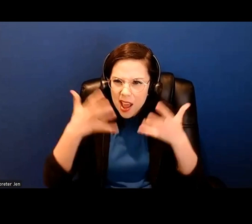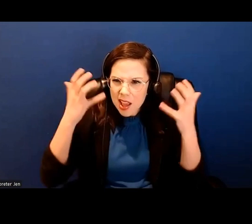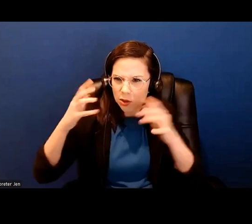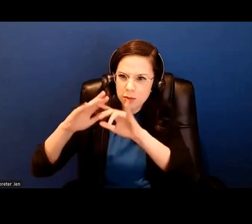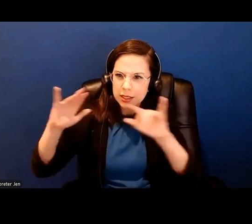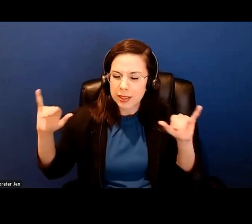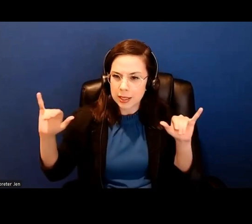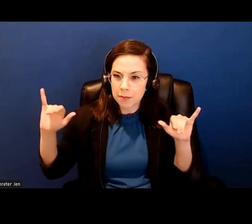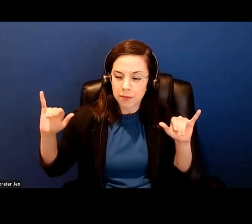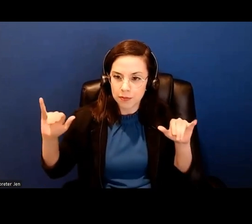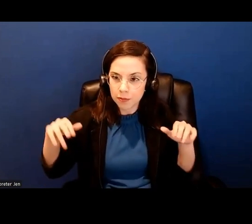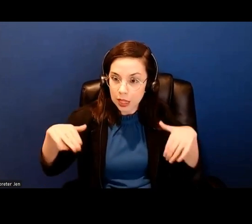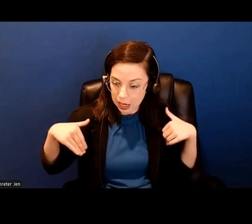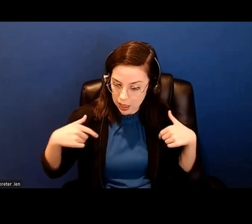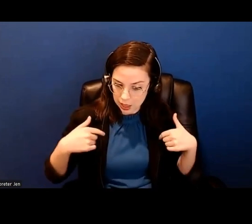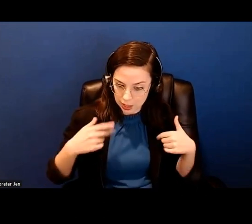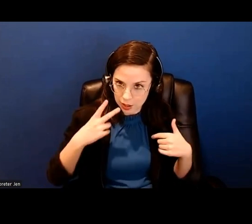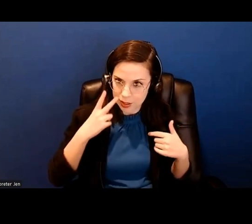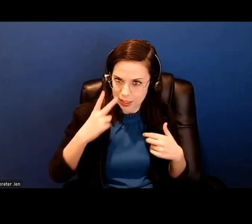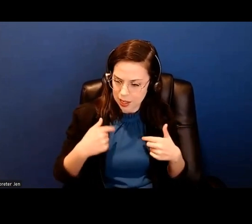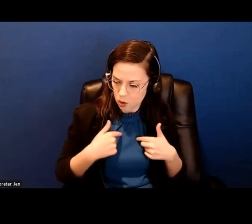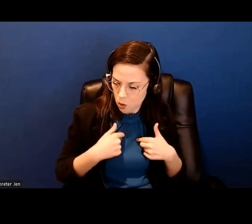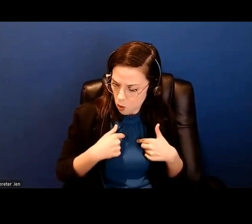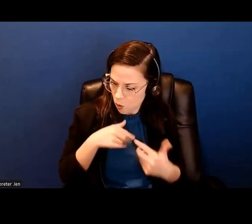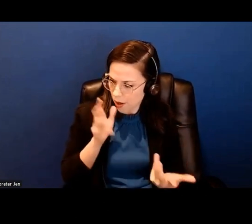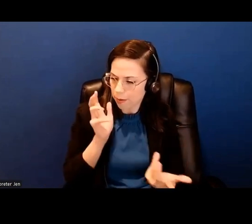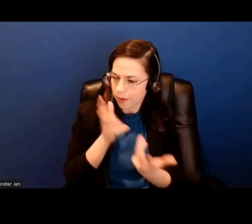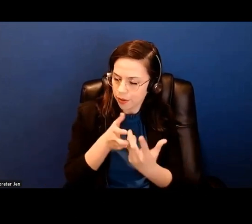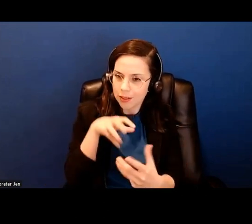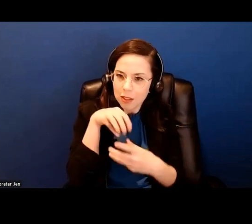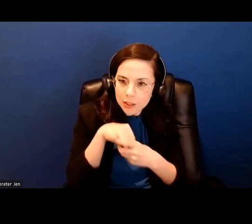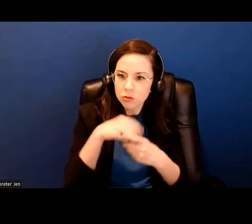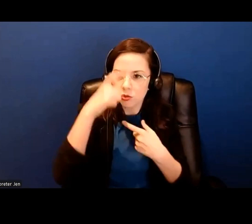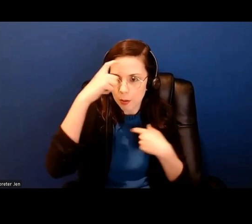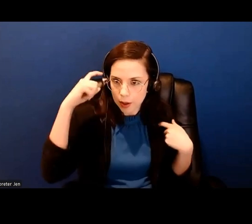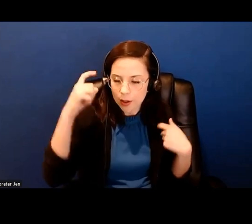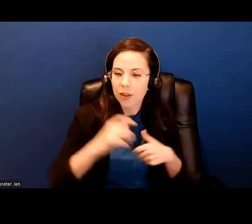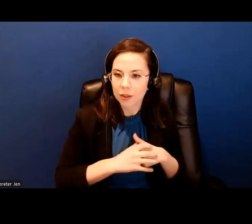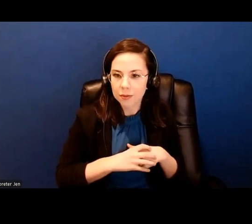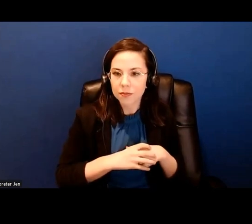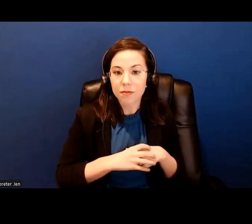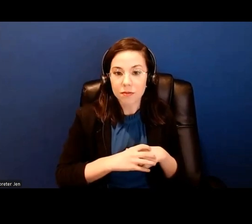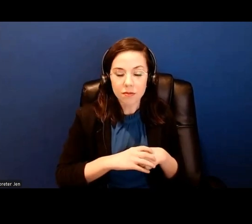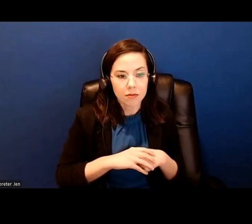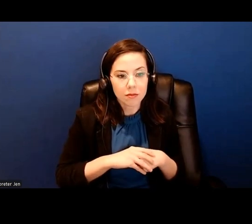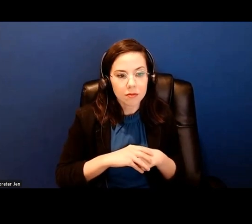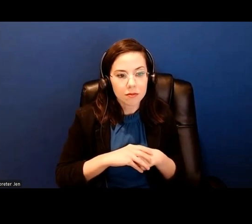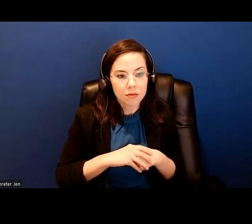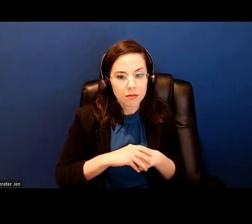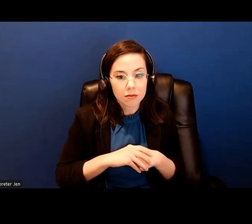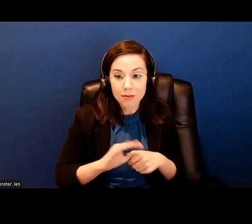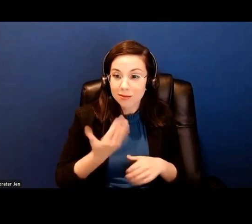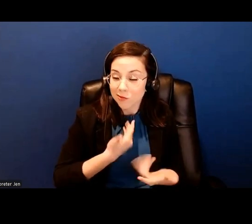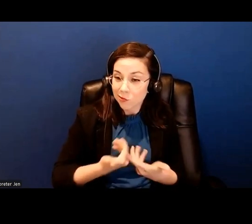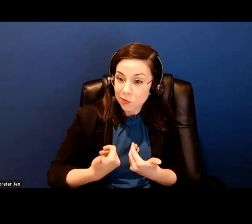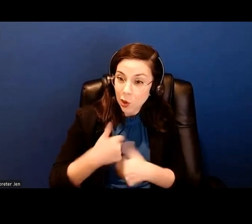and not seeing themselves in this idea of trauma at all. And so we see it as our work to be able to support